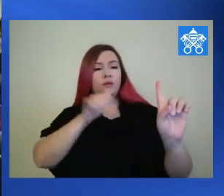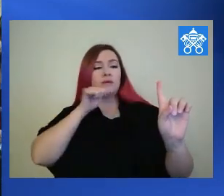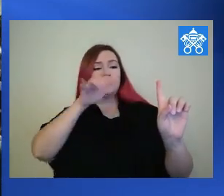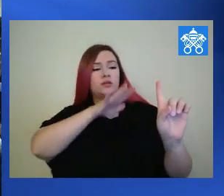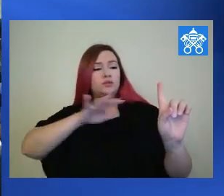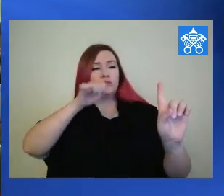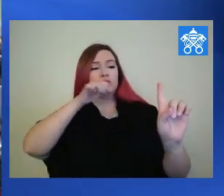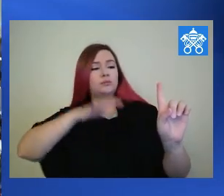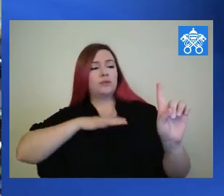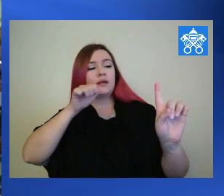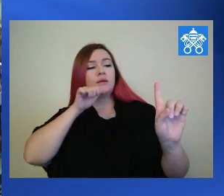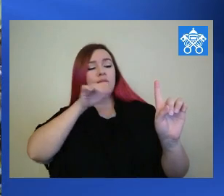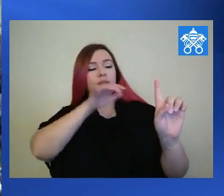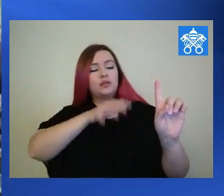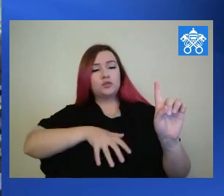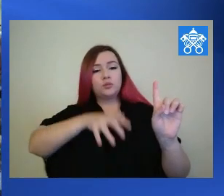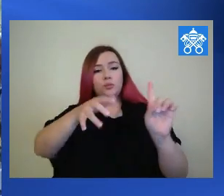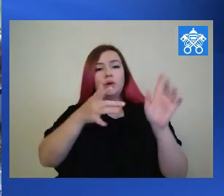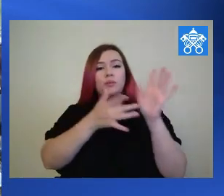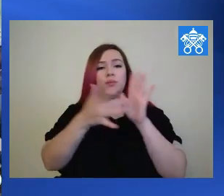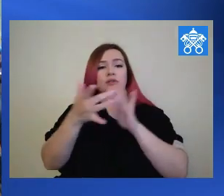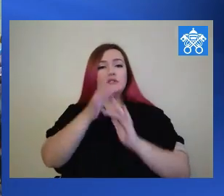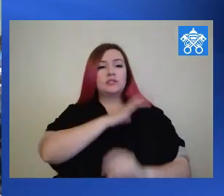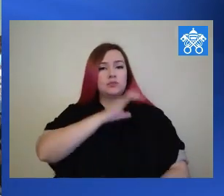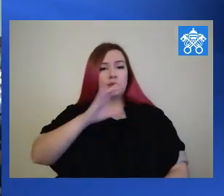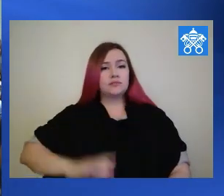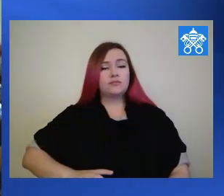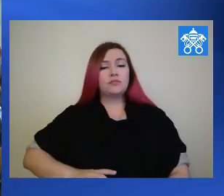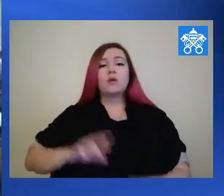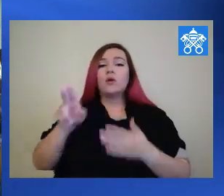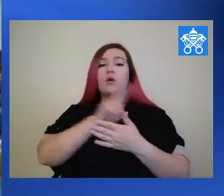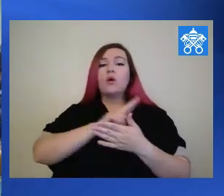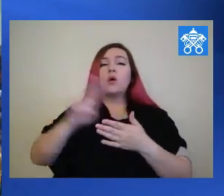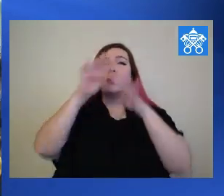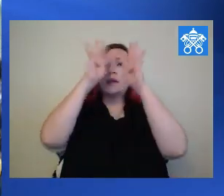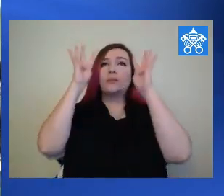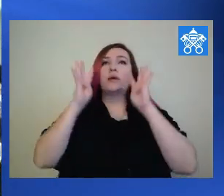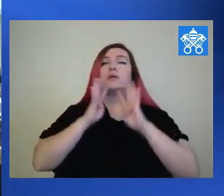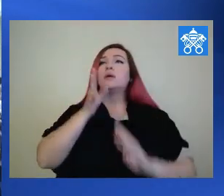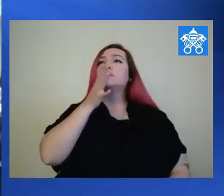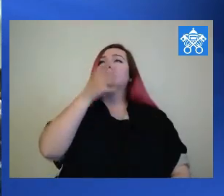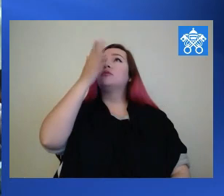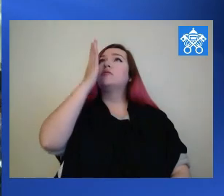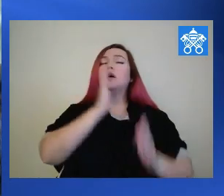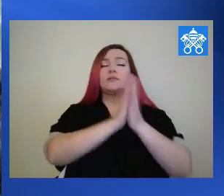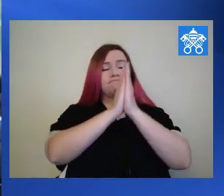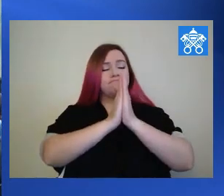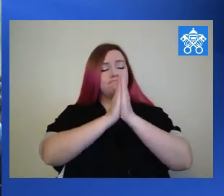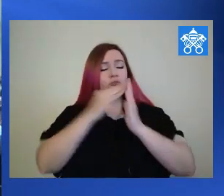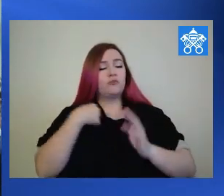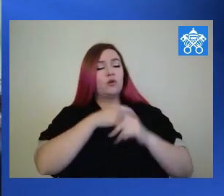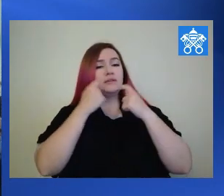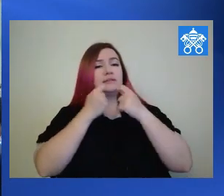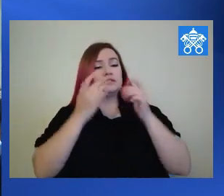Sancta Maria, Mater Dei, ora pro nobis peccatoribus, nunc et in hora mortis nostre. Amen. Ecce